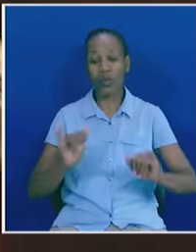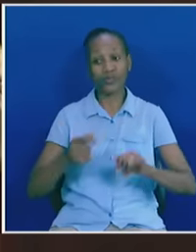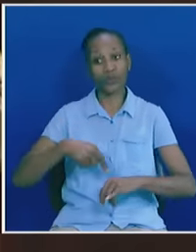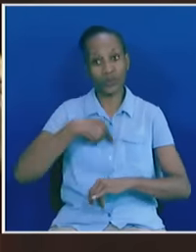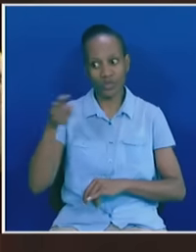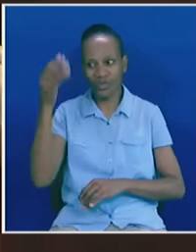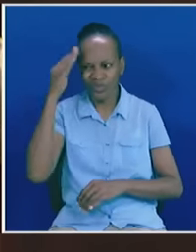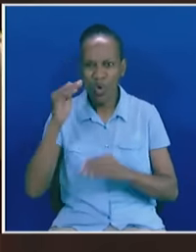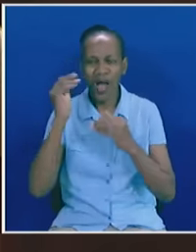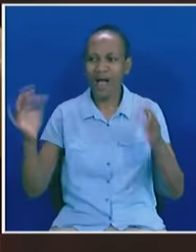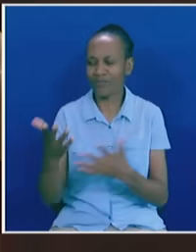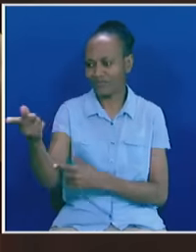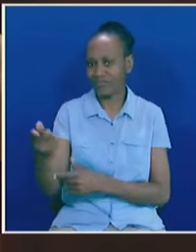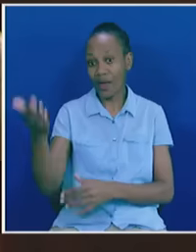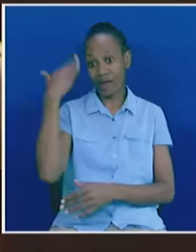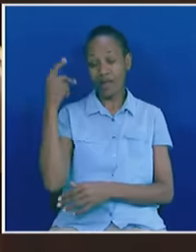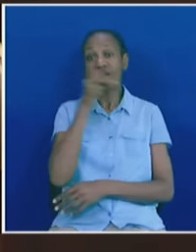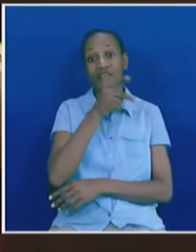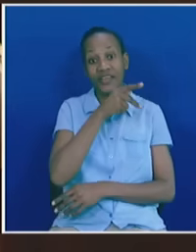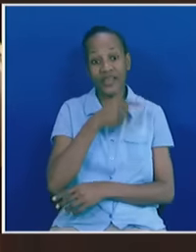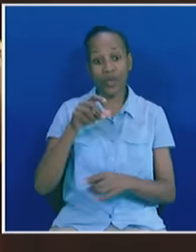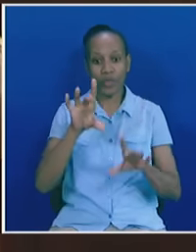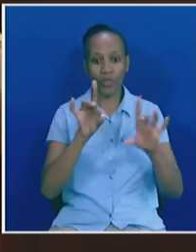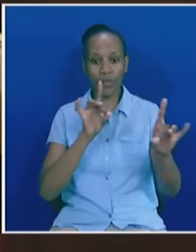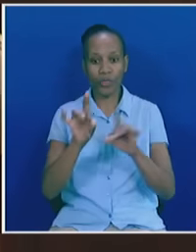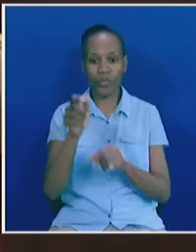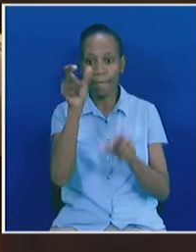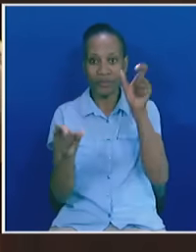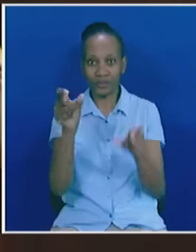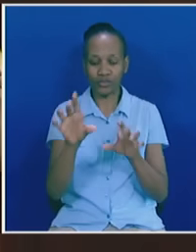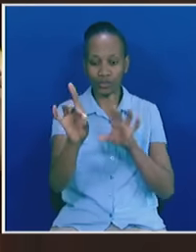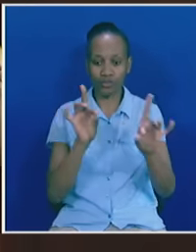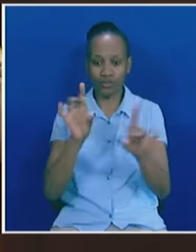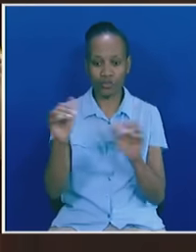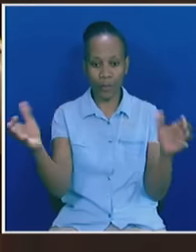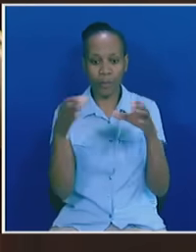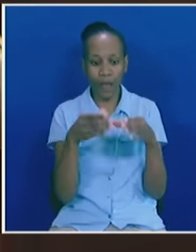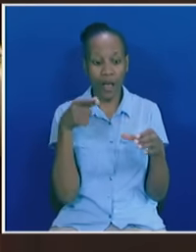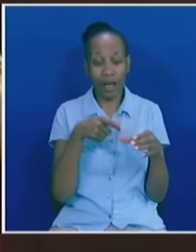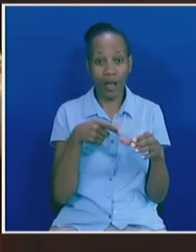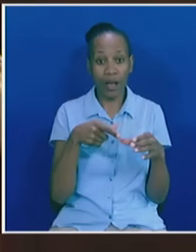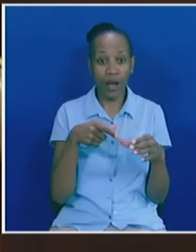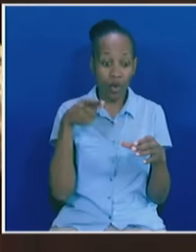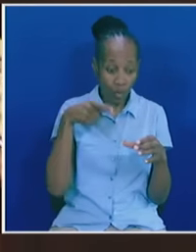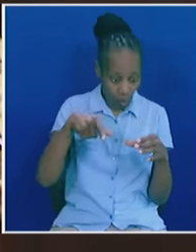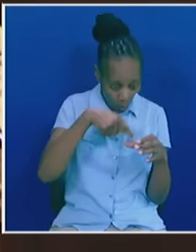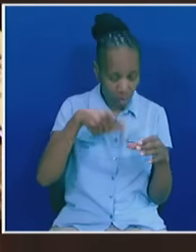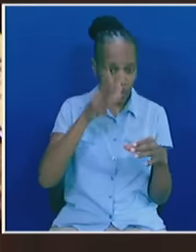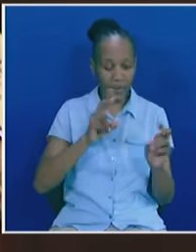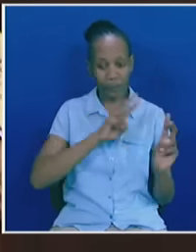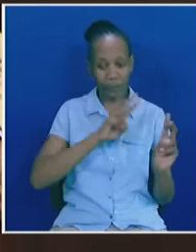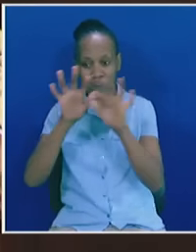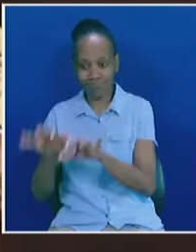Last Friday, we were shortlisting the candidates who must come